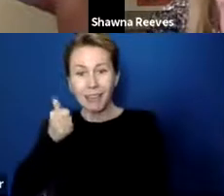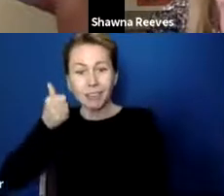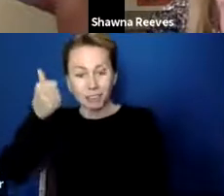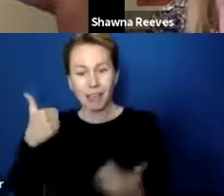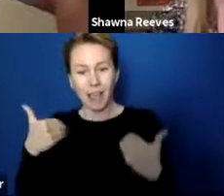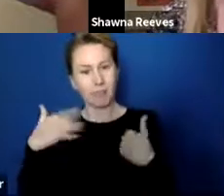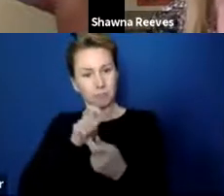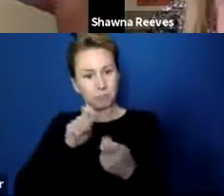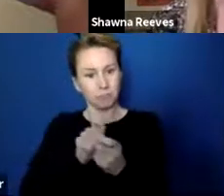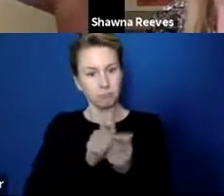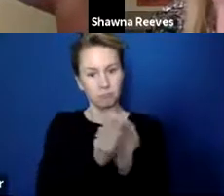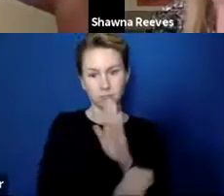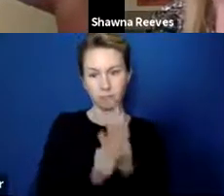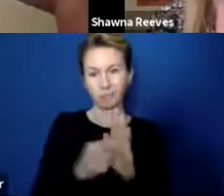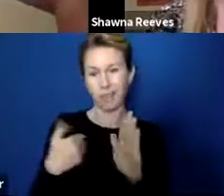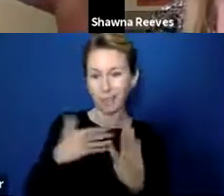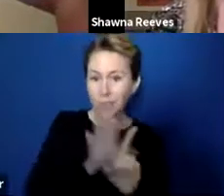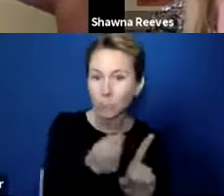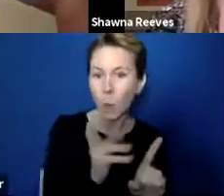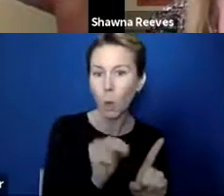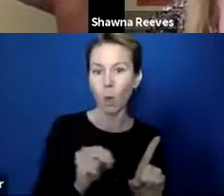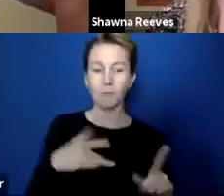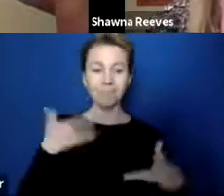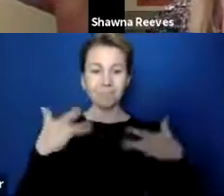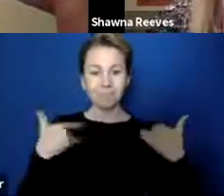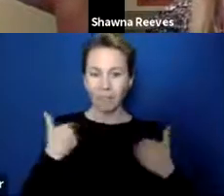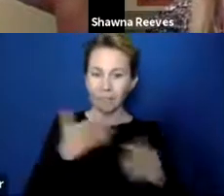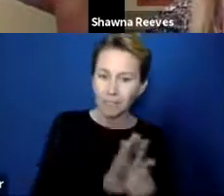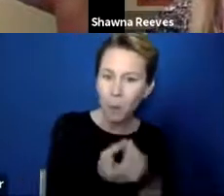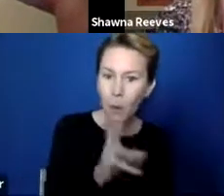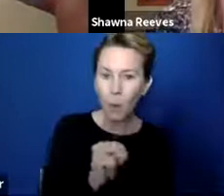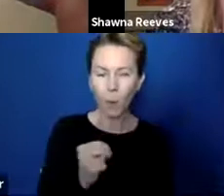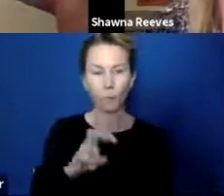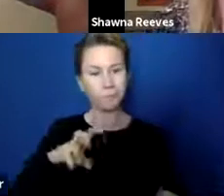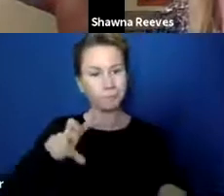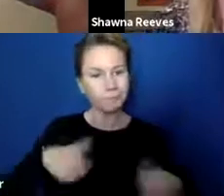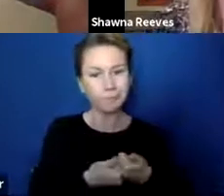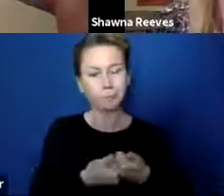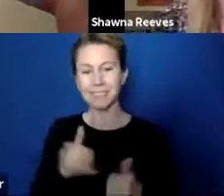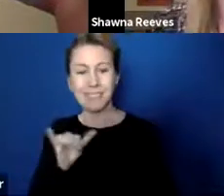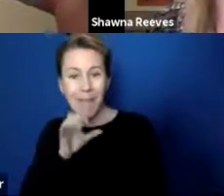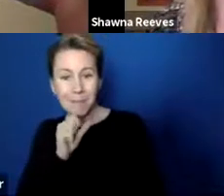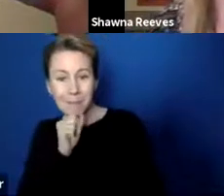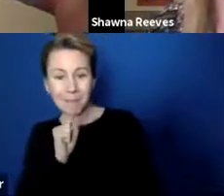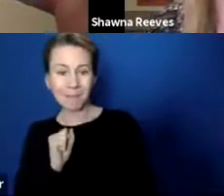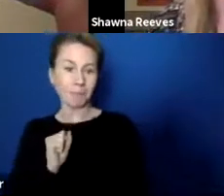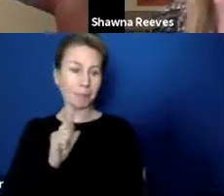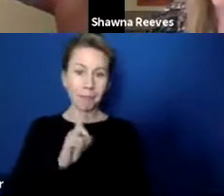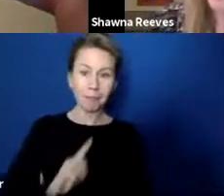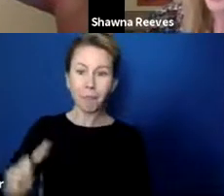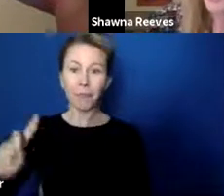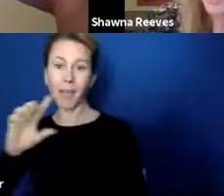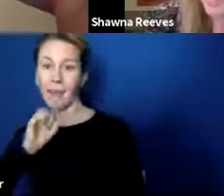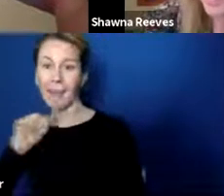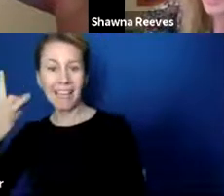and their families saying, we need particular protections for as we age. At my organization, we think aging is like a really